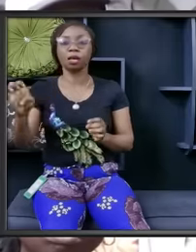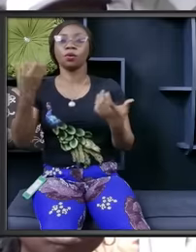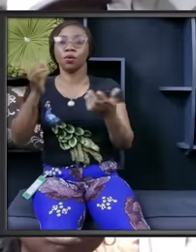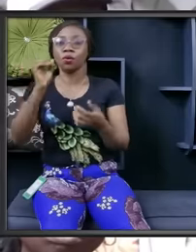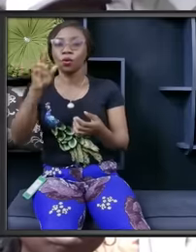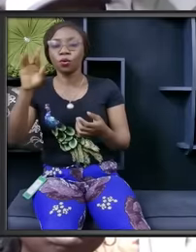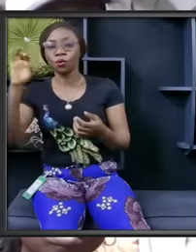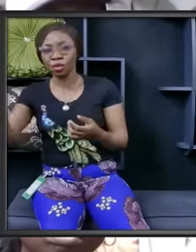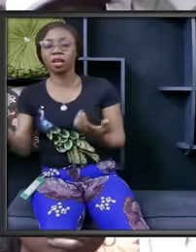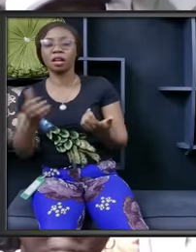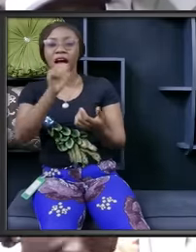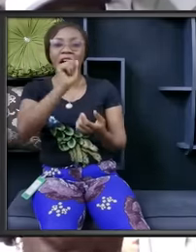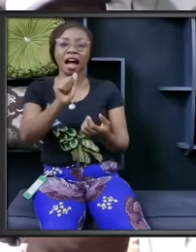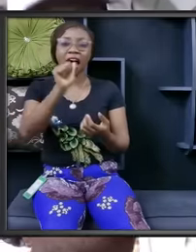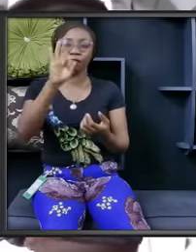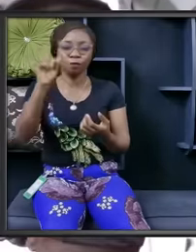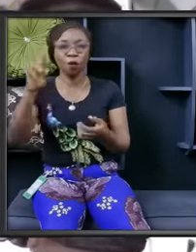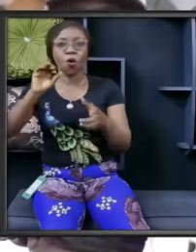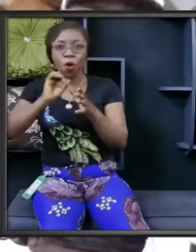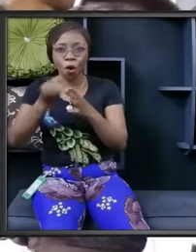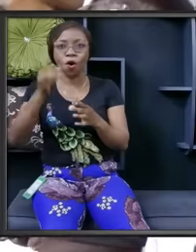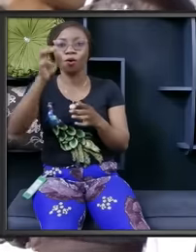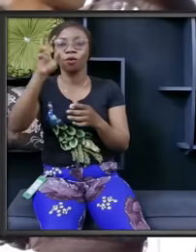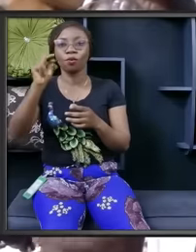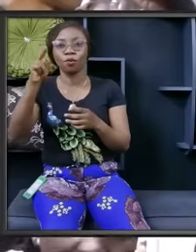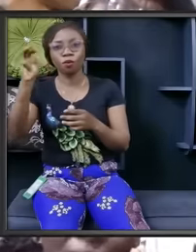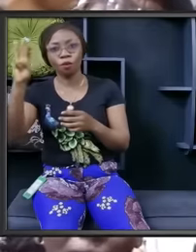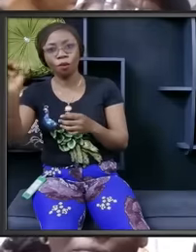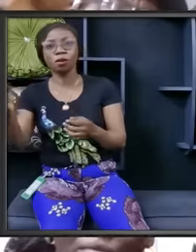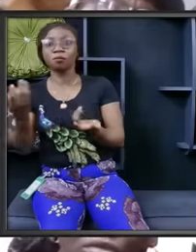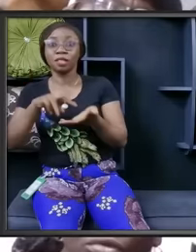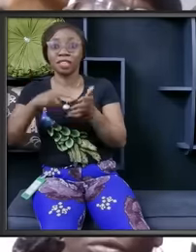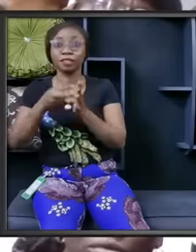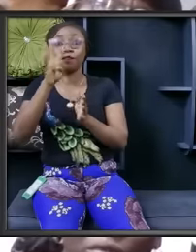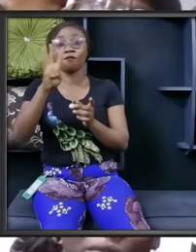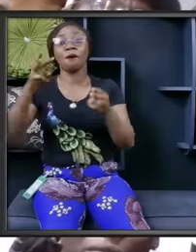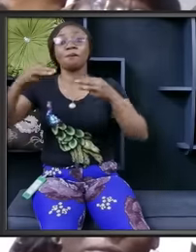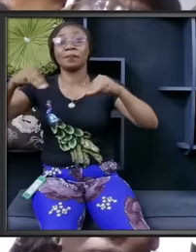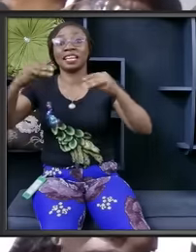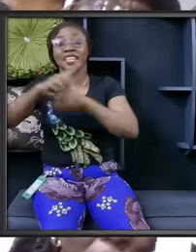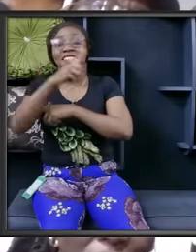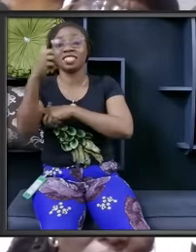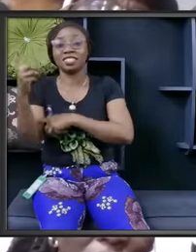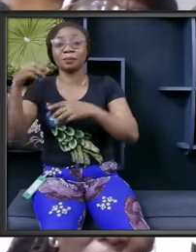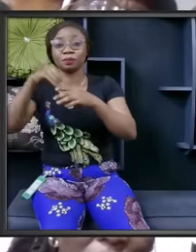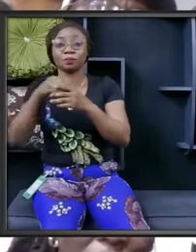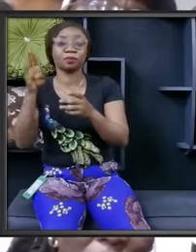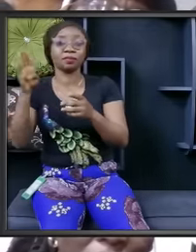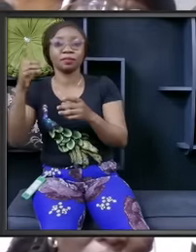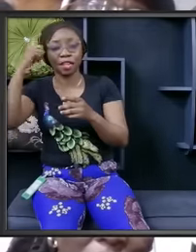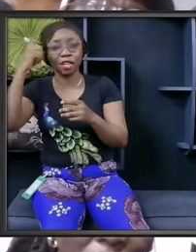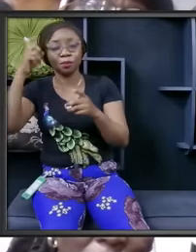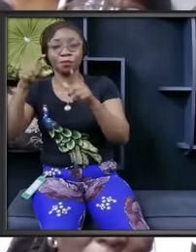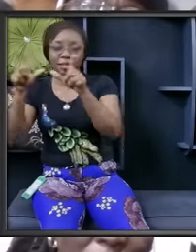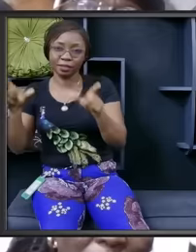that is 4 market days way before Igbo land. That is, so the woman, I can't take my lesson because that time we married new. I can't